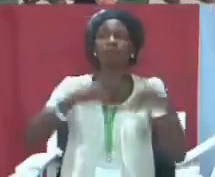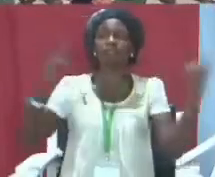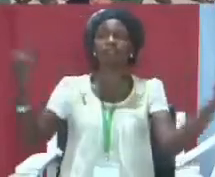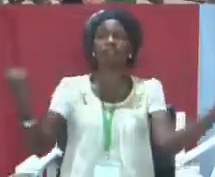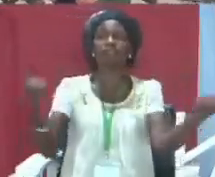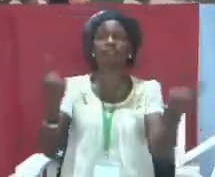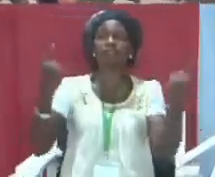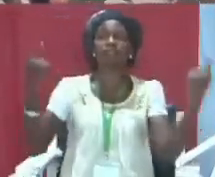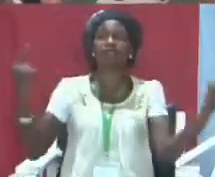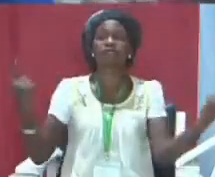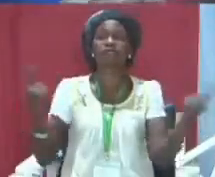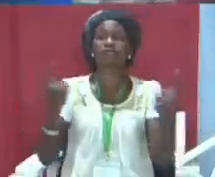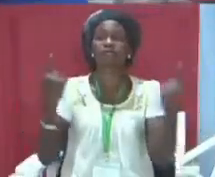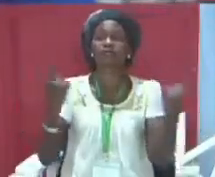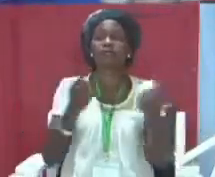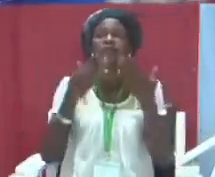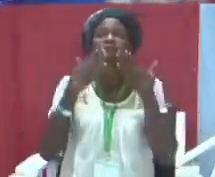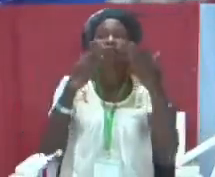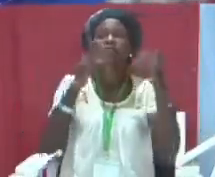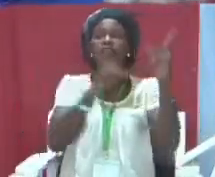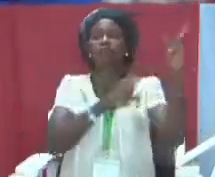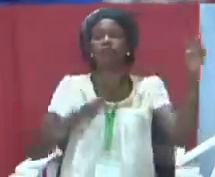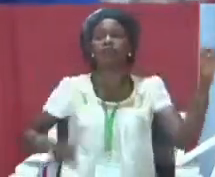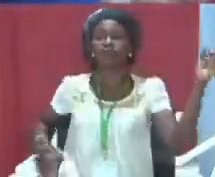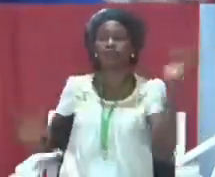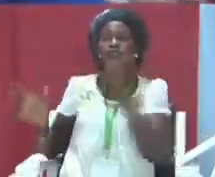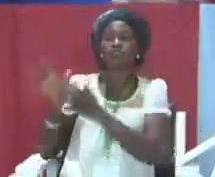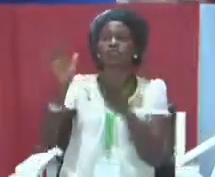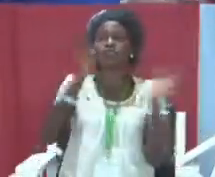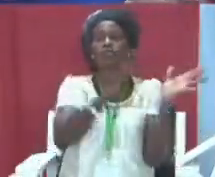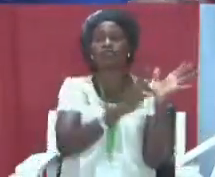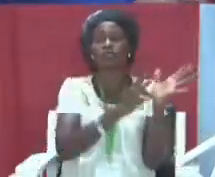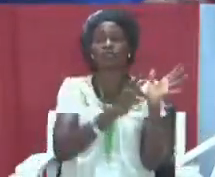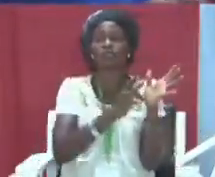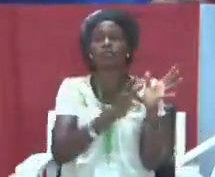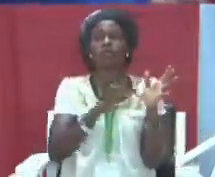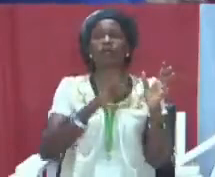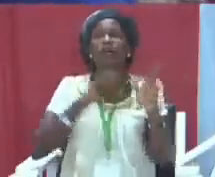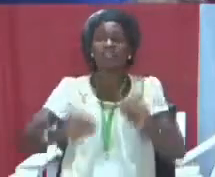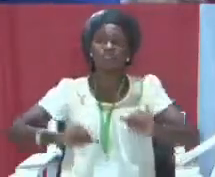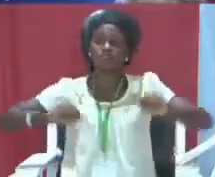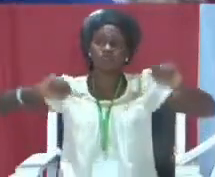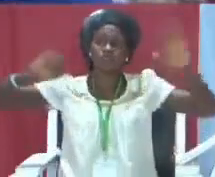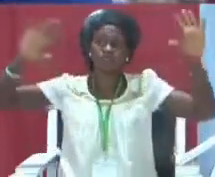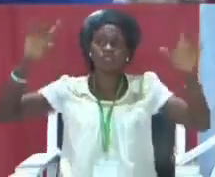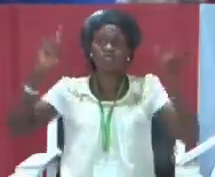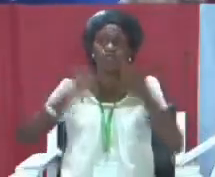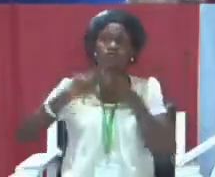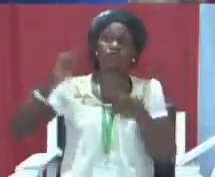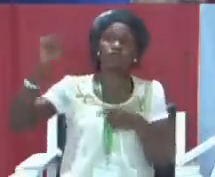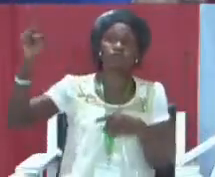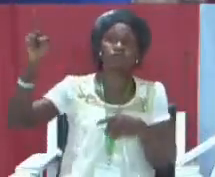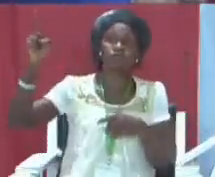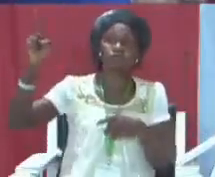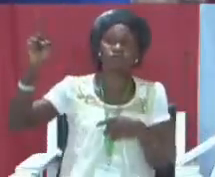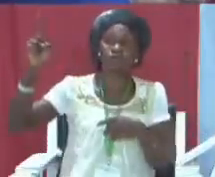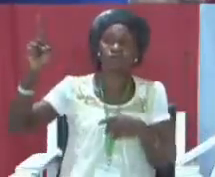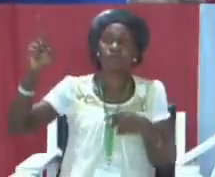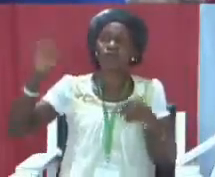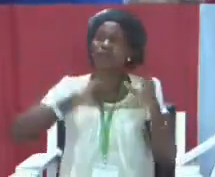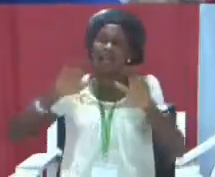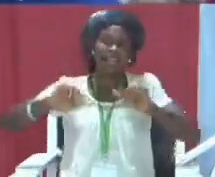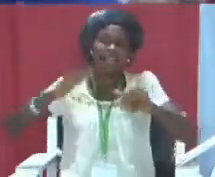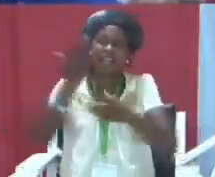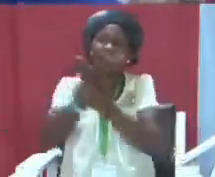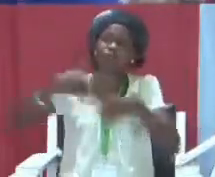sin. Thank you, Lord Jesus. I surrender to you. I hand